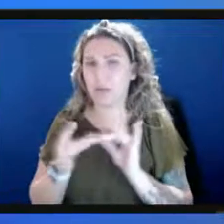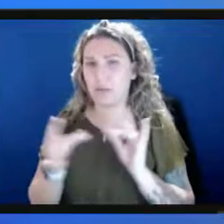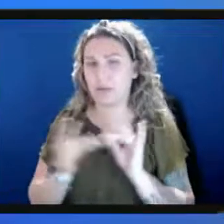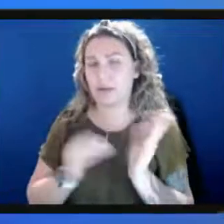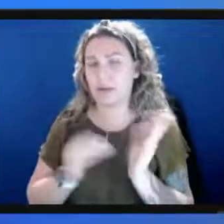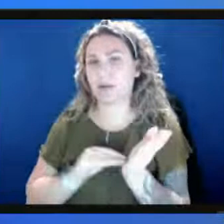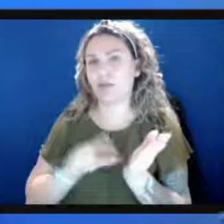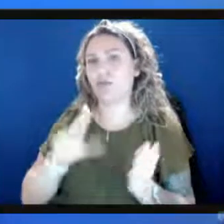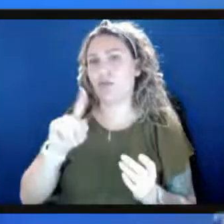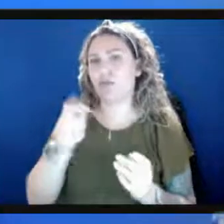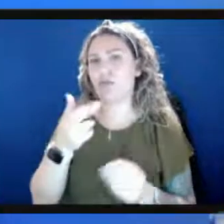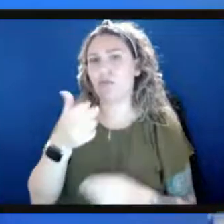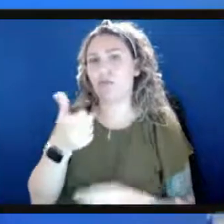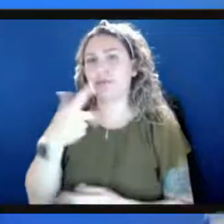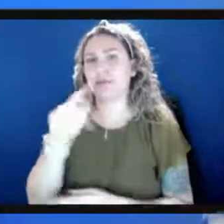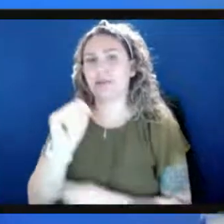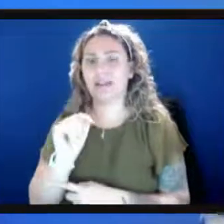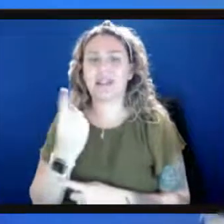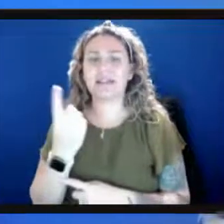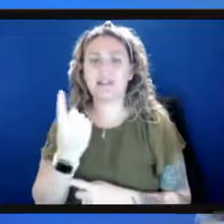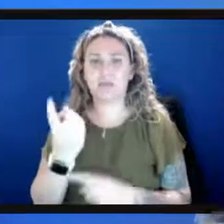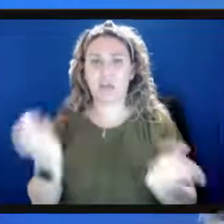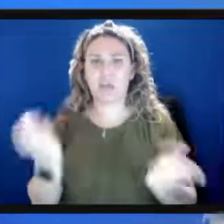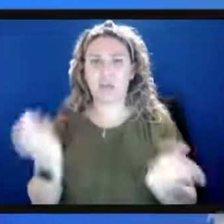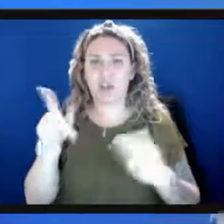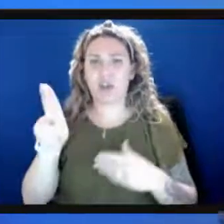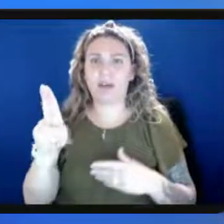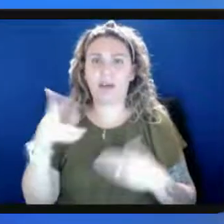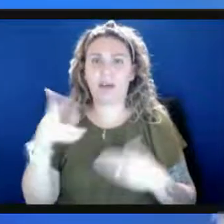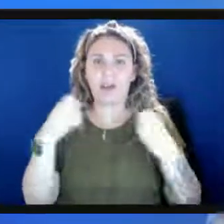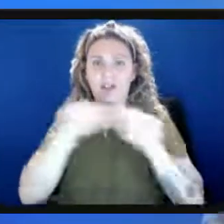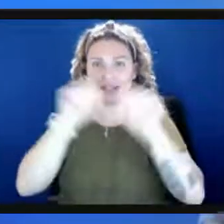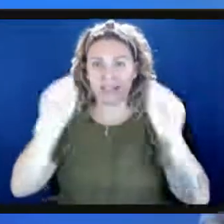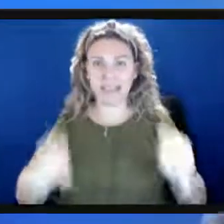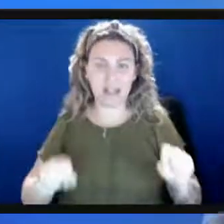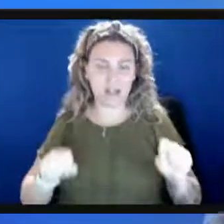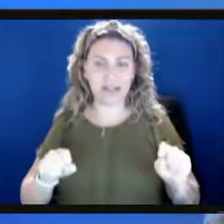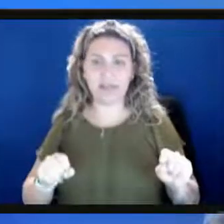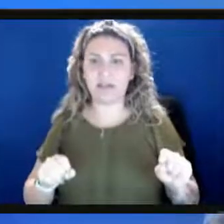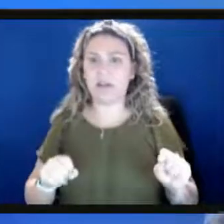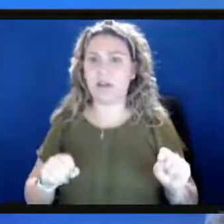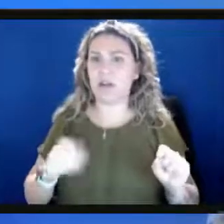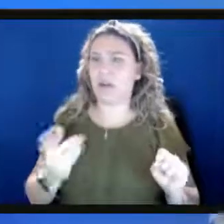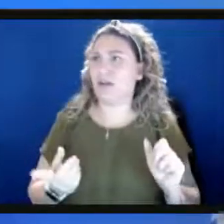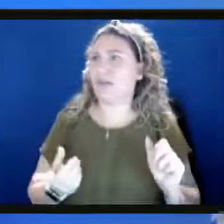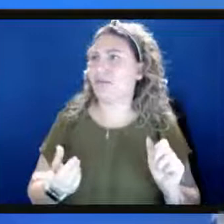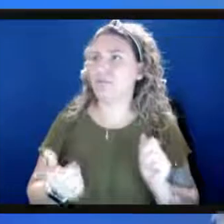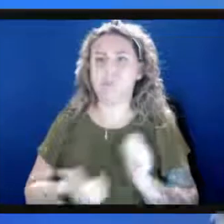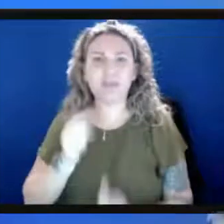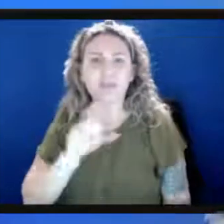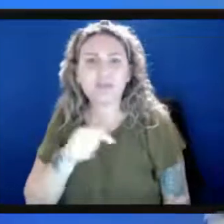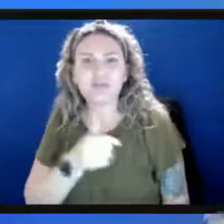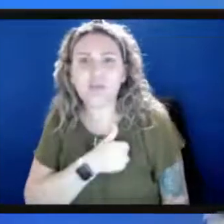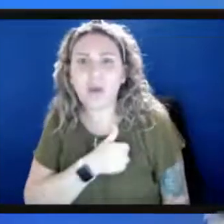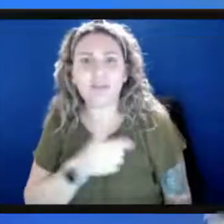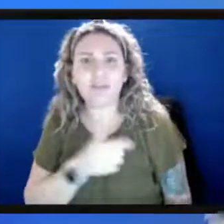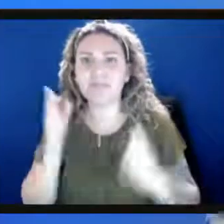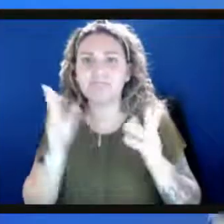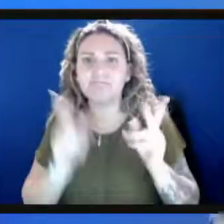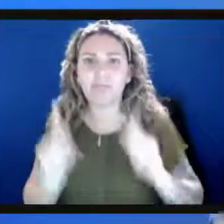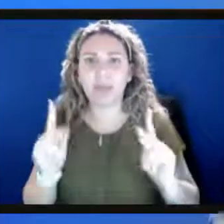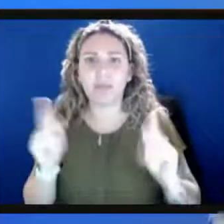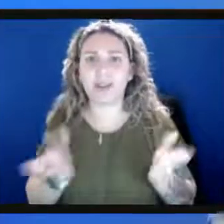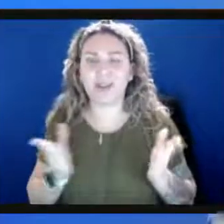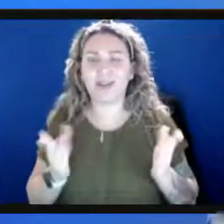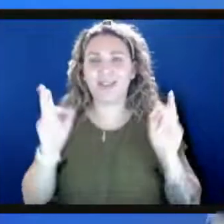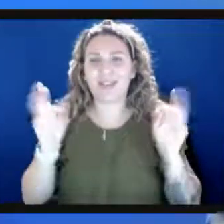here at KU Health System, who is unequivocally, one of the most qualified persons in the state regarding this topic, Unequivocally, Narcan